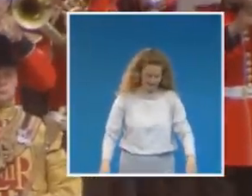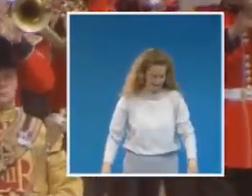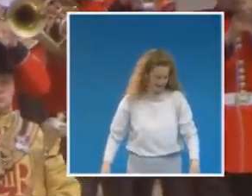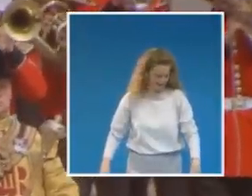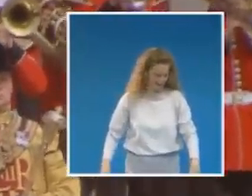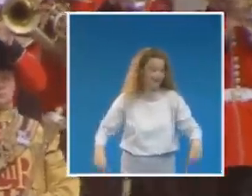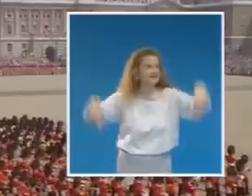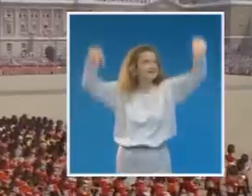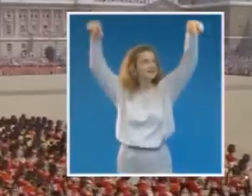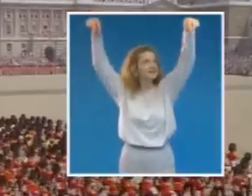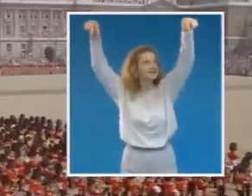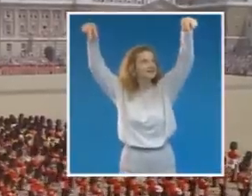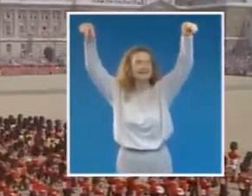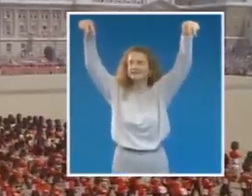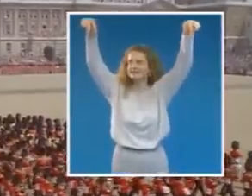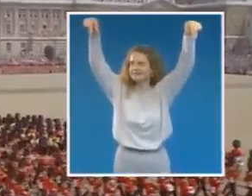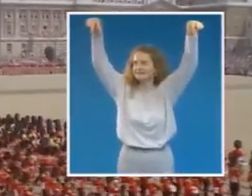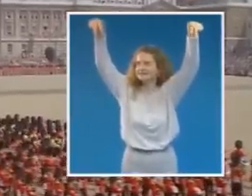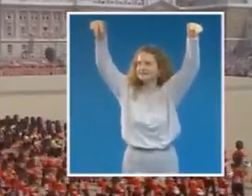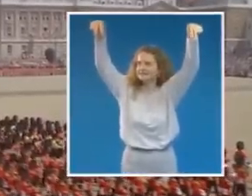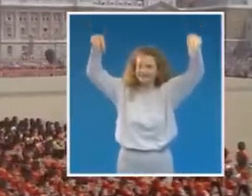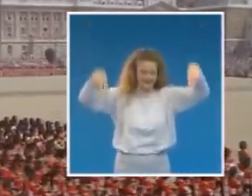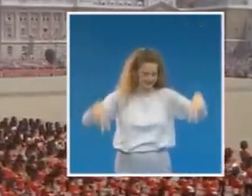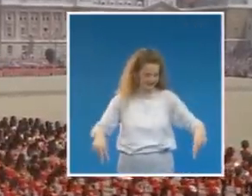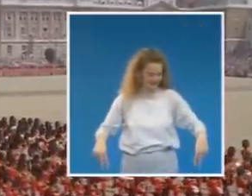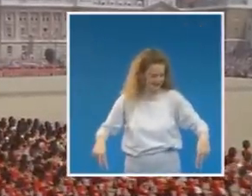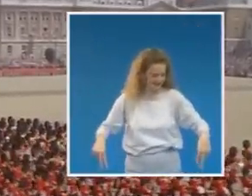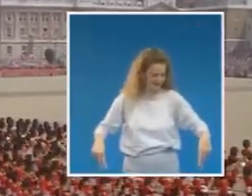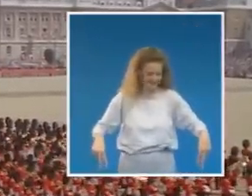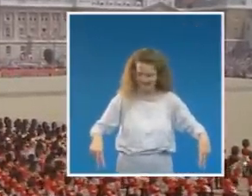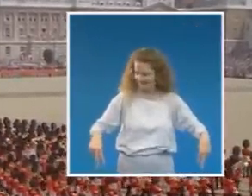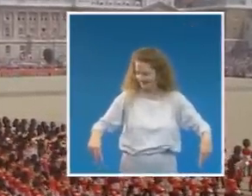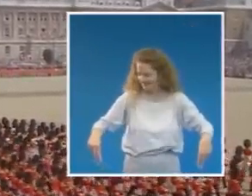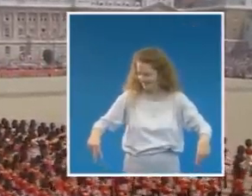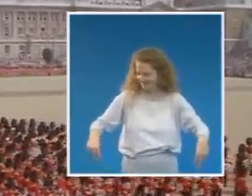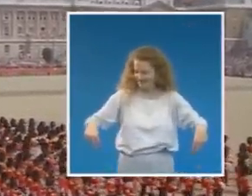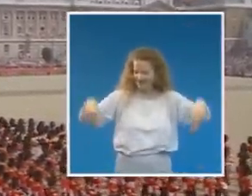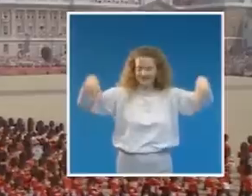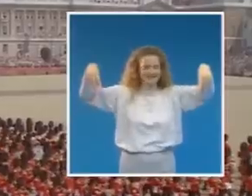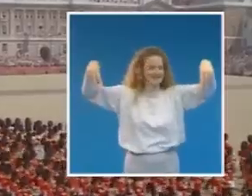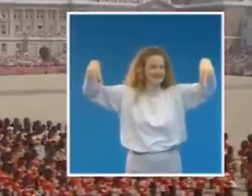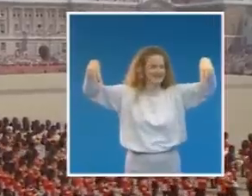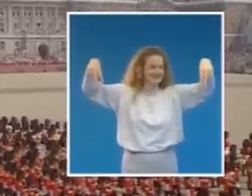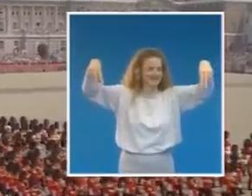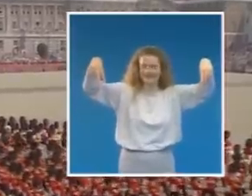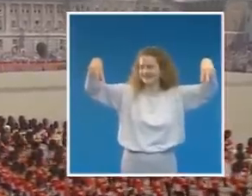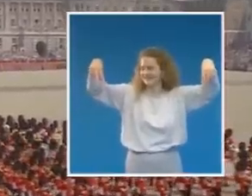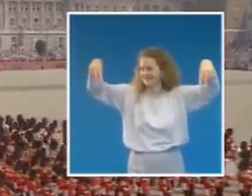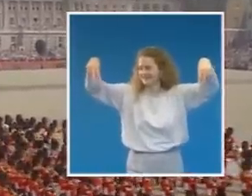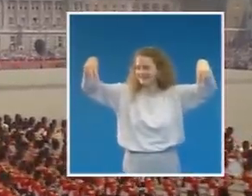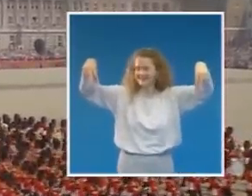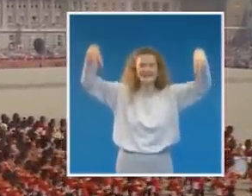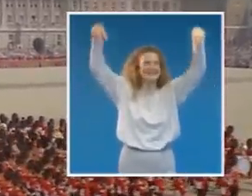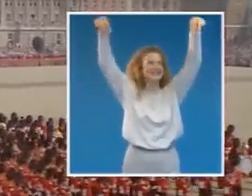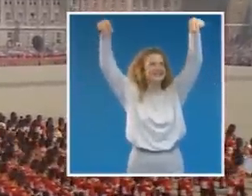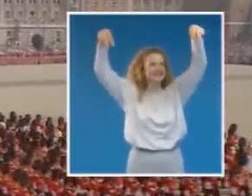down again. And when they were up, they were up. And when they were down, they were down. And when they were only